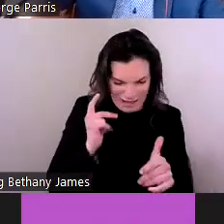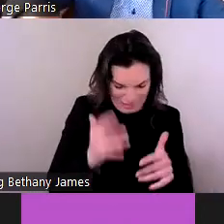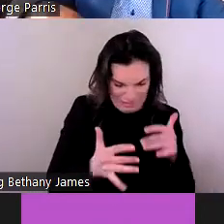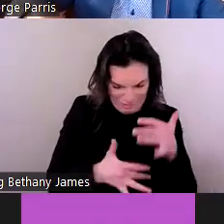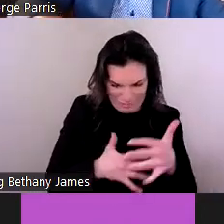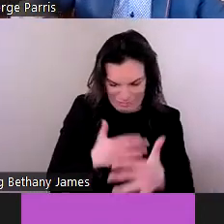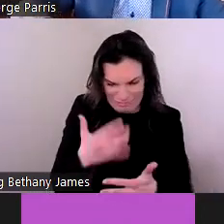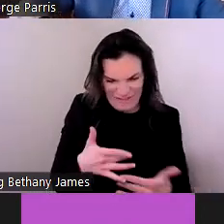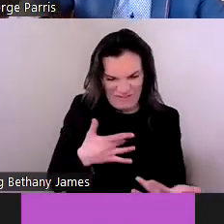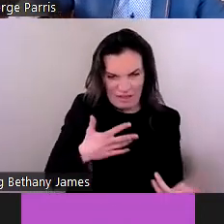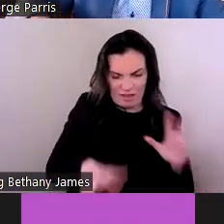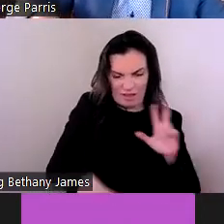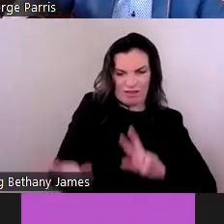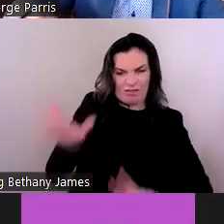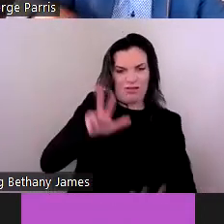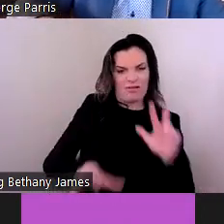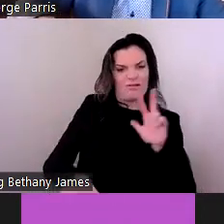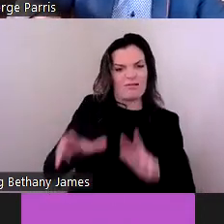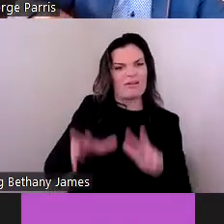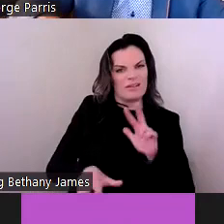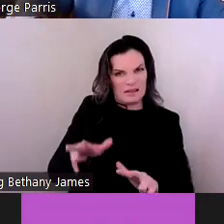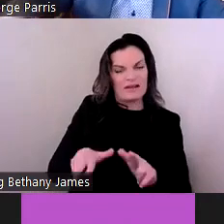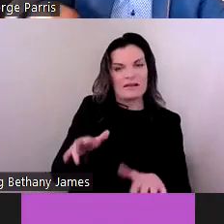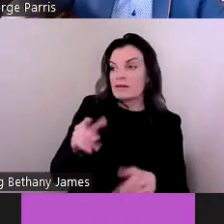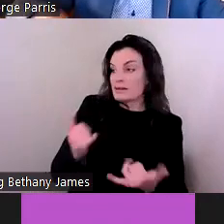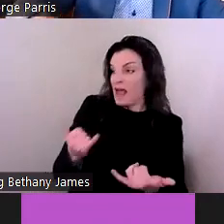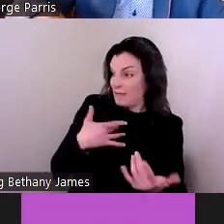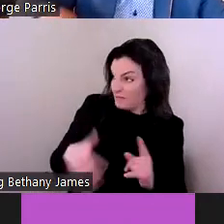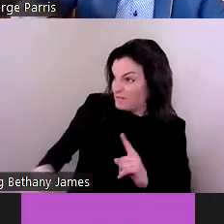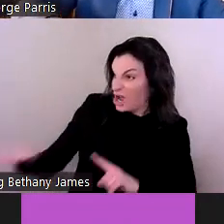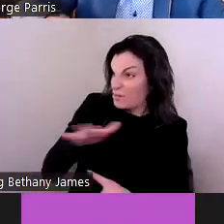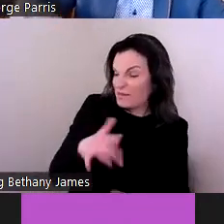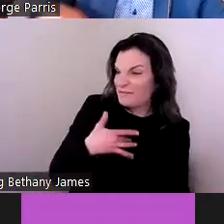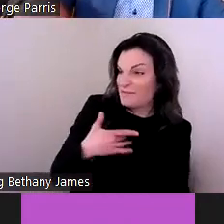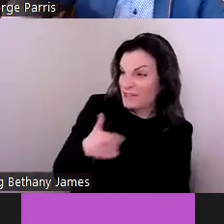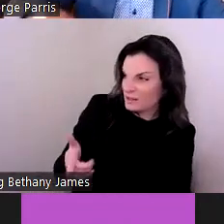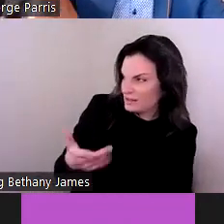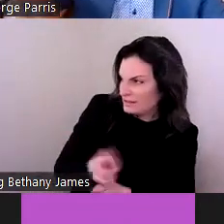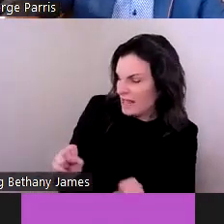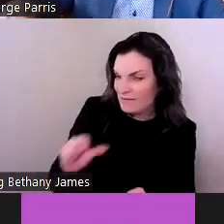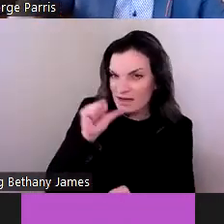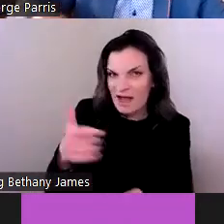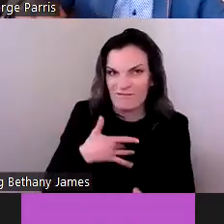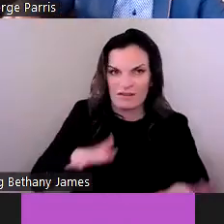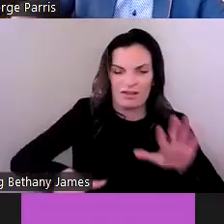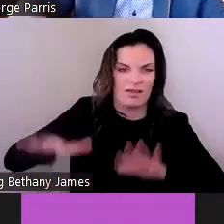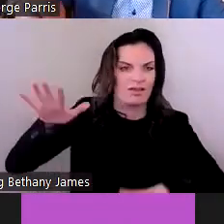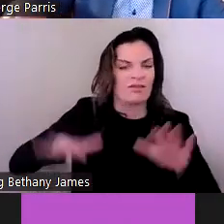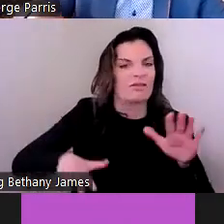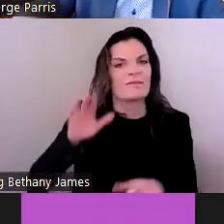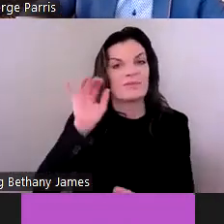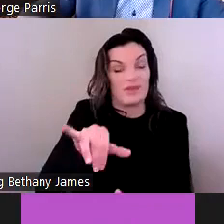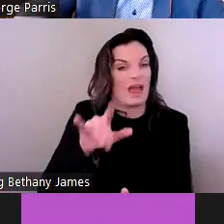maybe infected environment or an environment that is not psychologically safe. And that is definitely going to